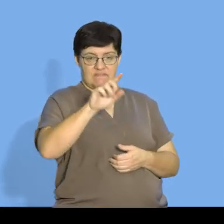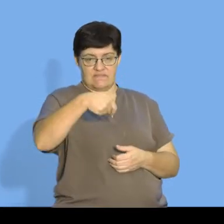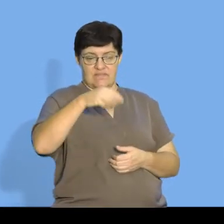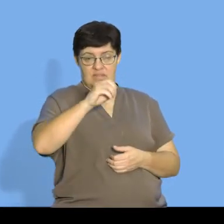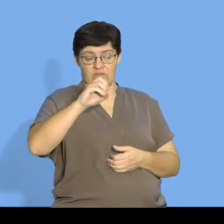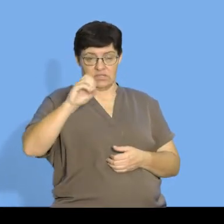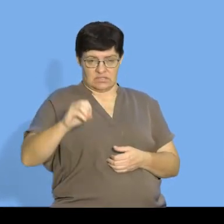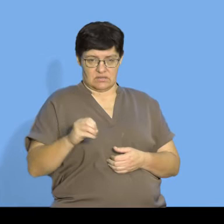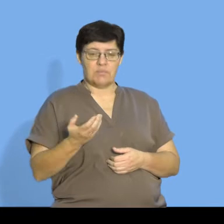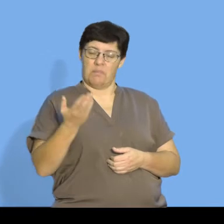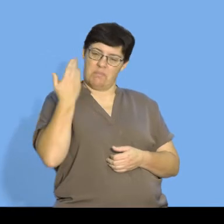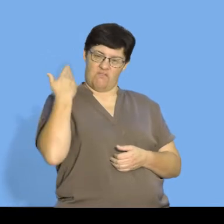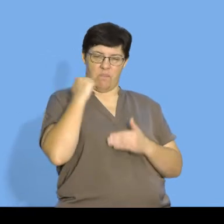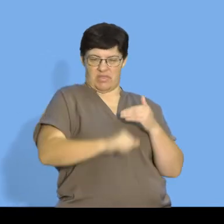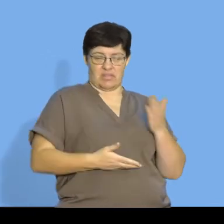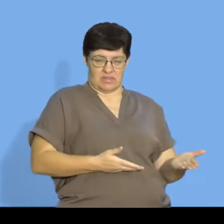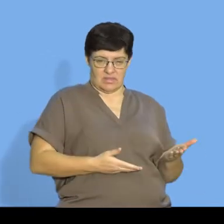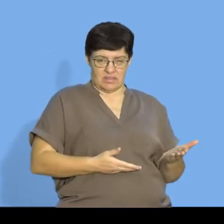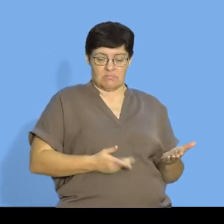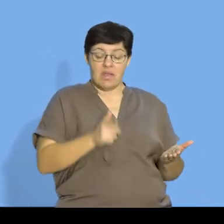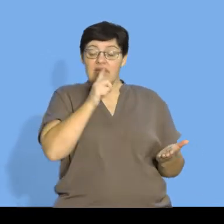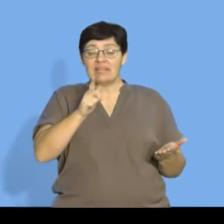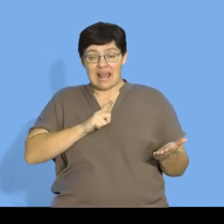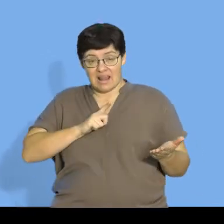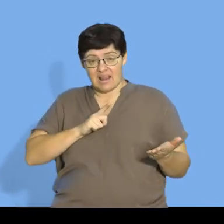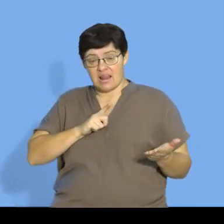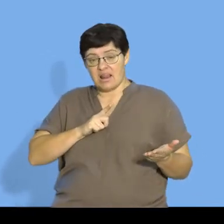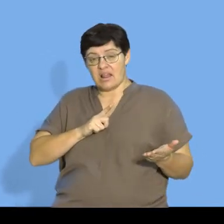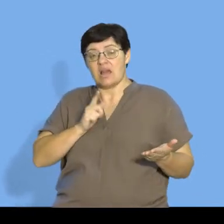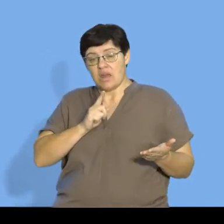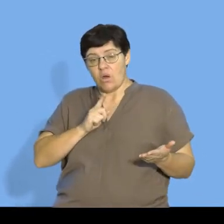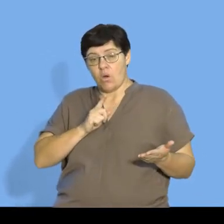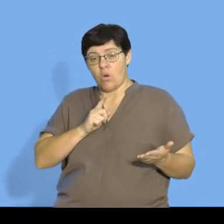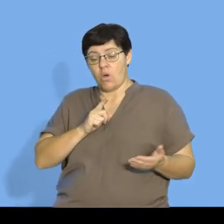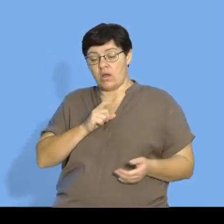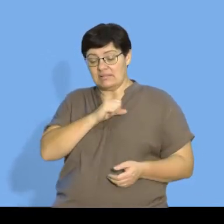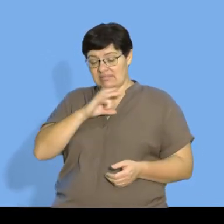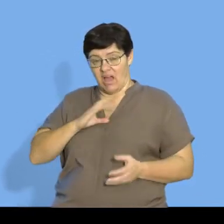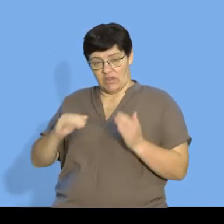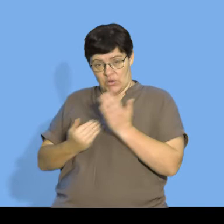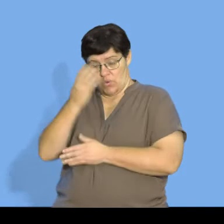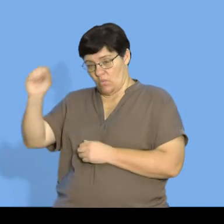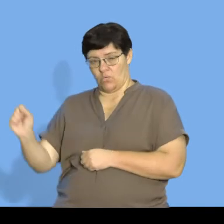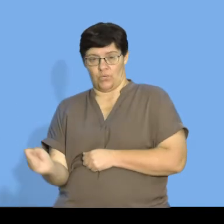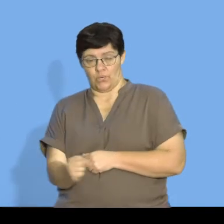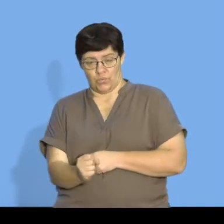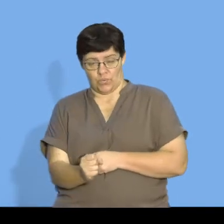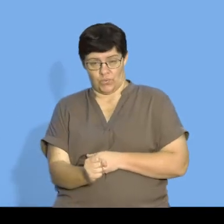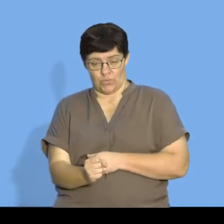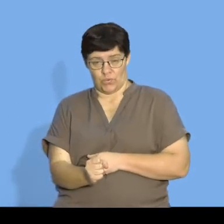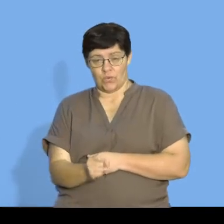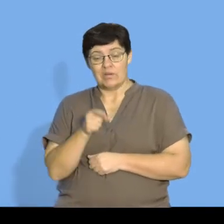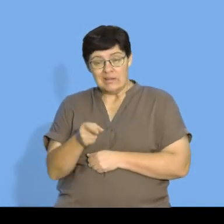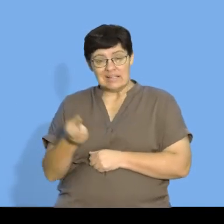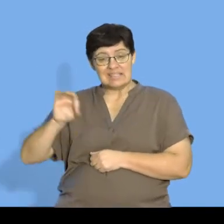your 55,000. That was the previous month. Now you are told that you have a new employee, right? And